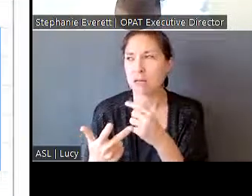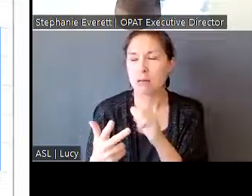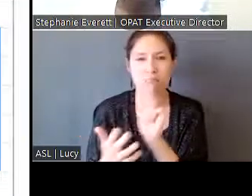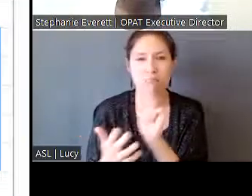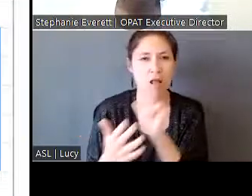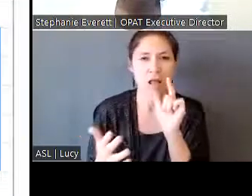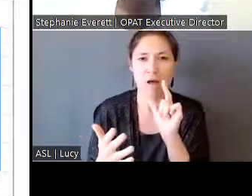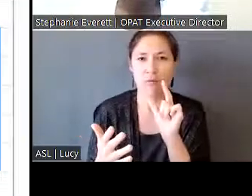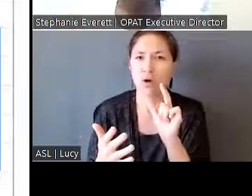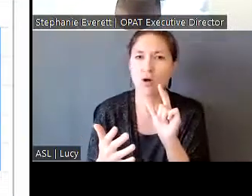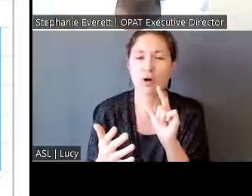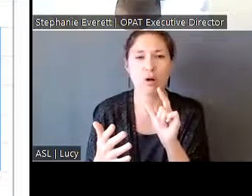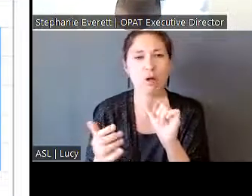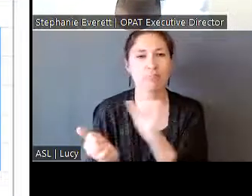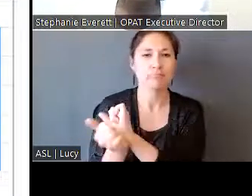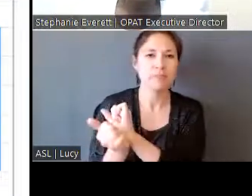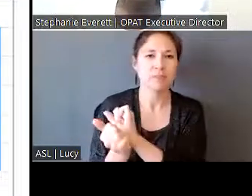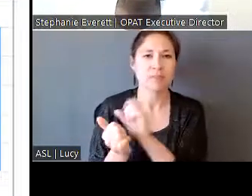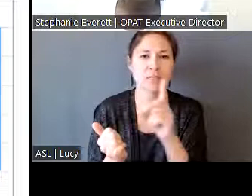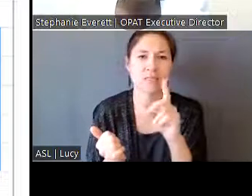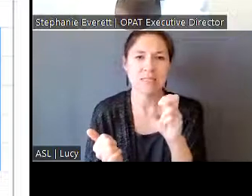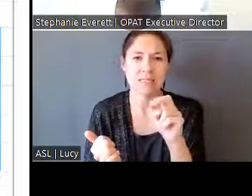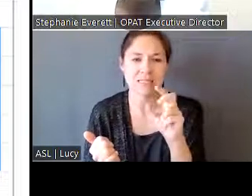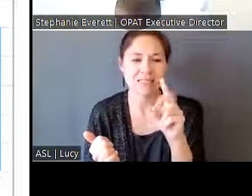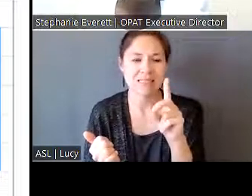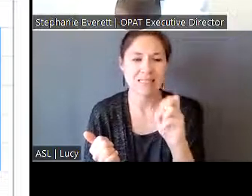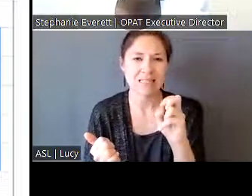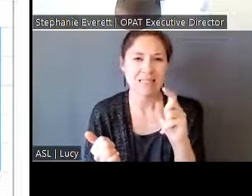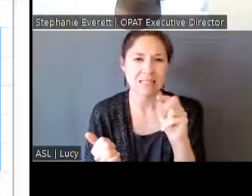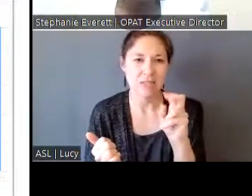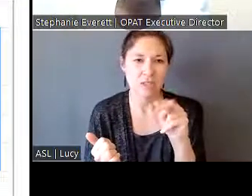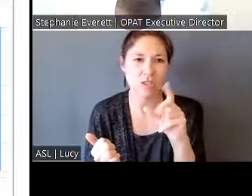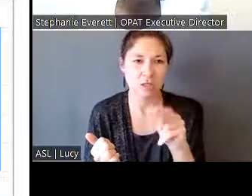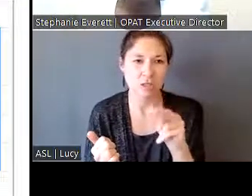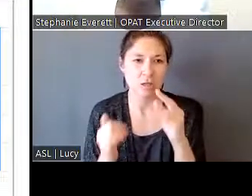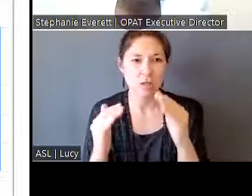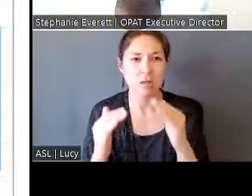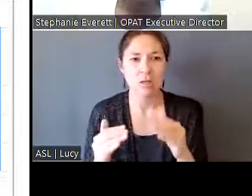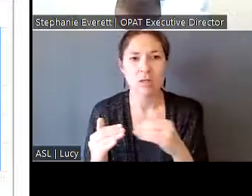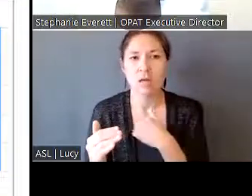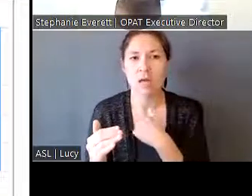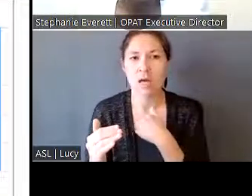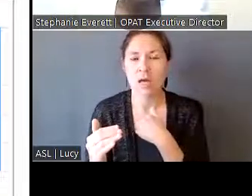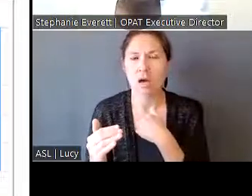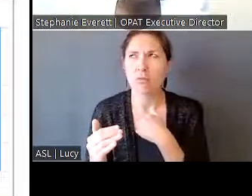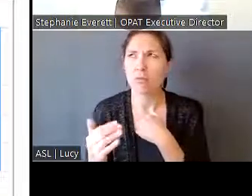alleged disrespectful interactions, 1 alleged unresponsive